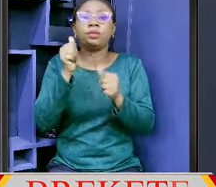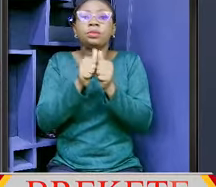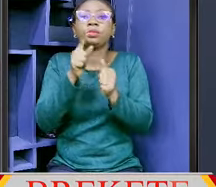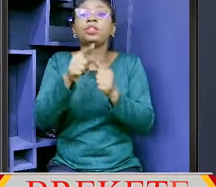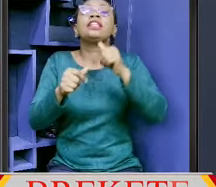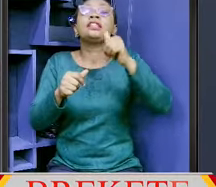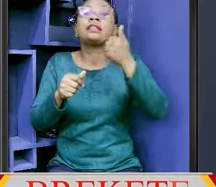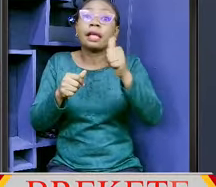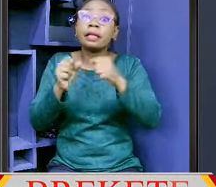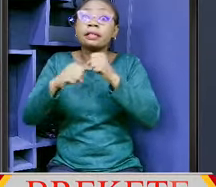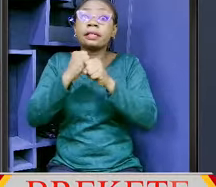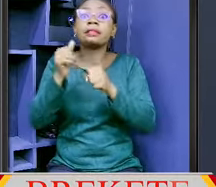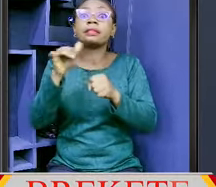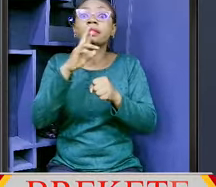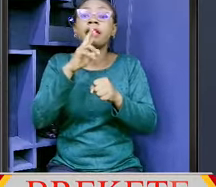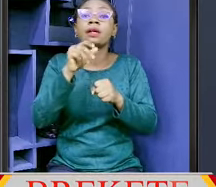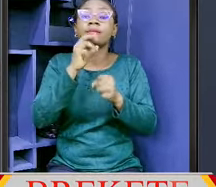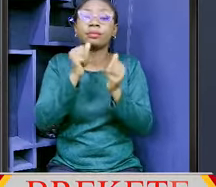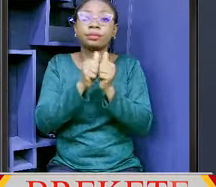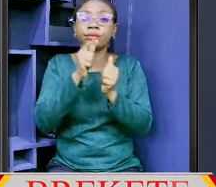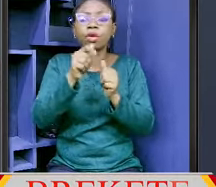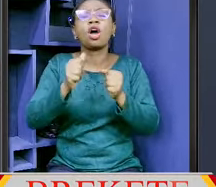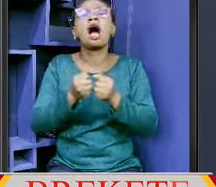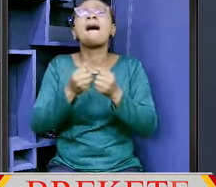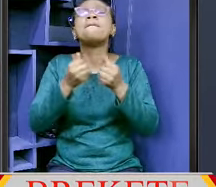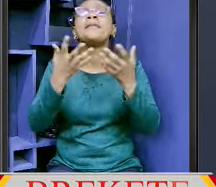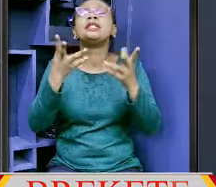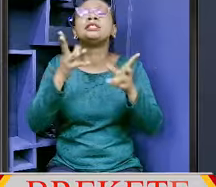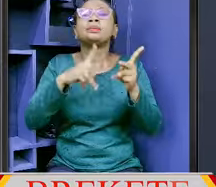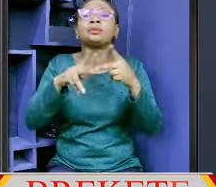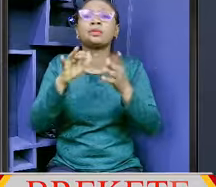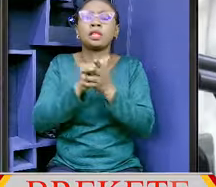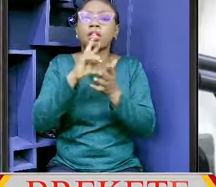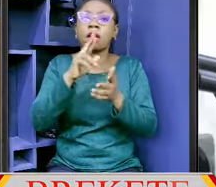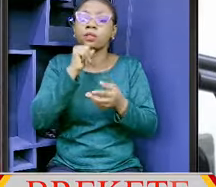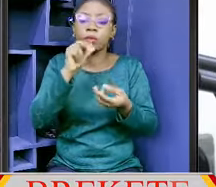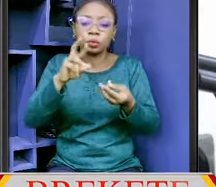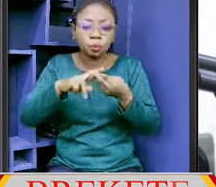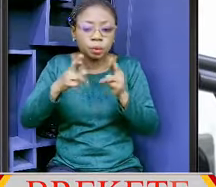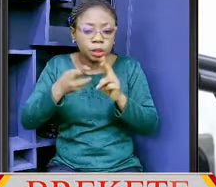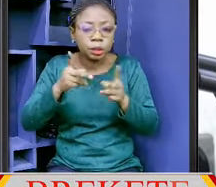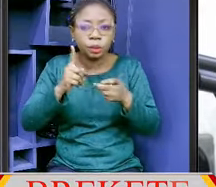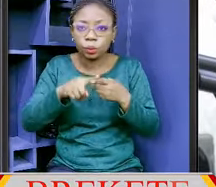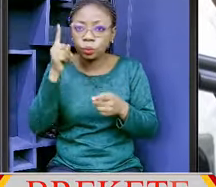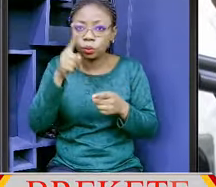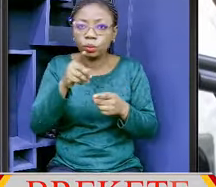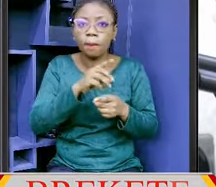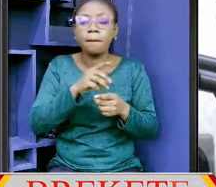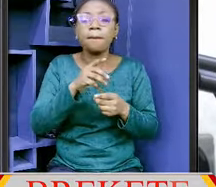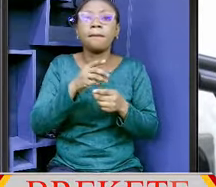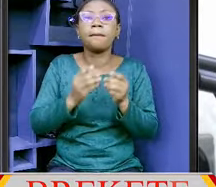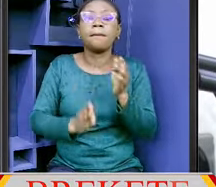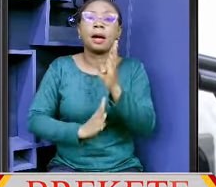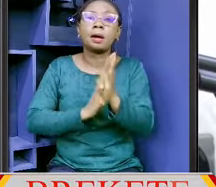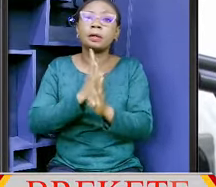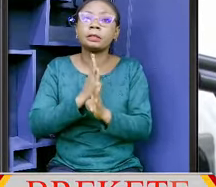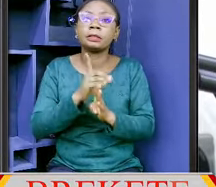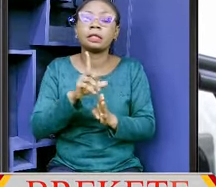than they with you? How many people when not they related to you biologically?